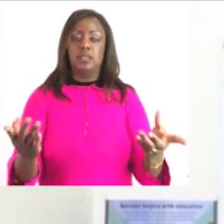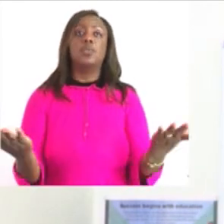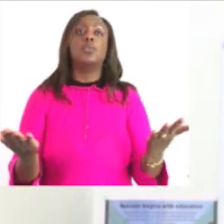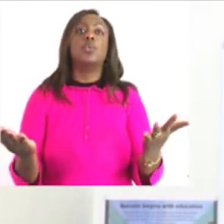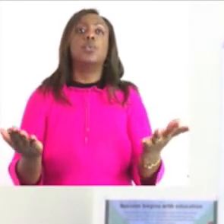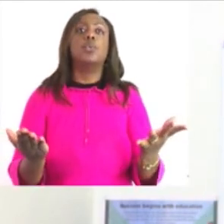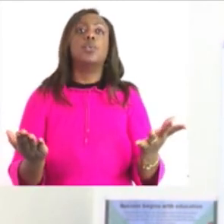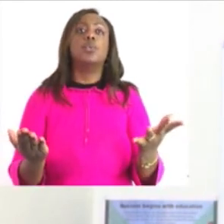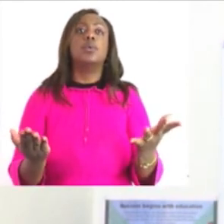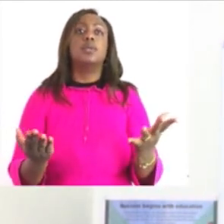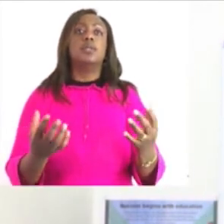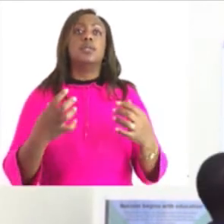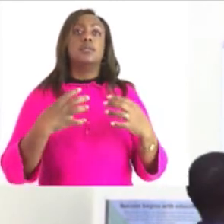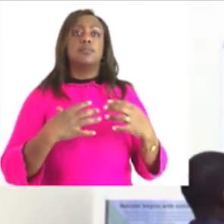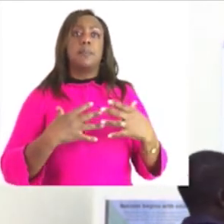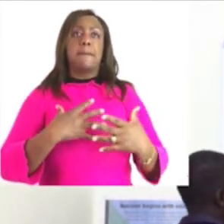here